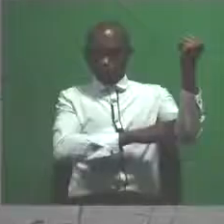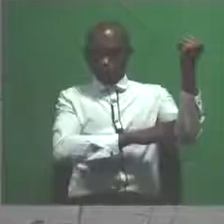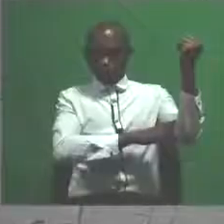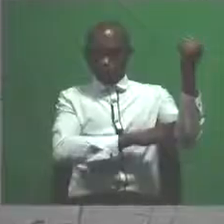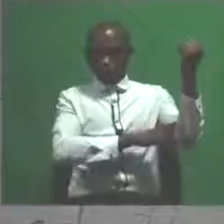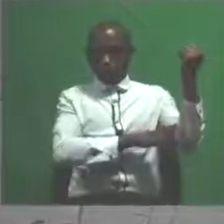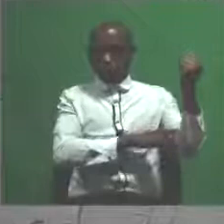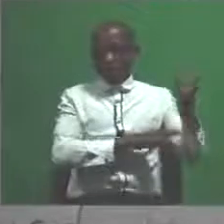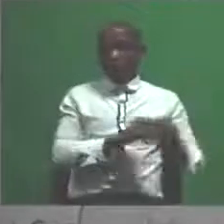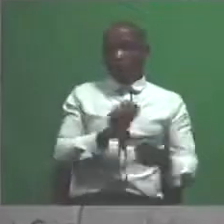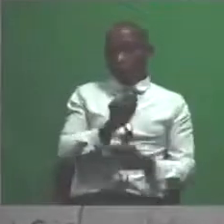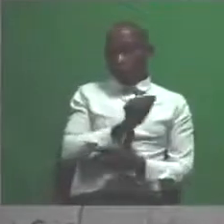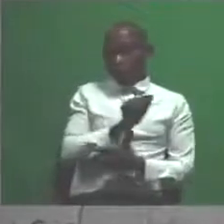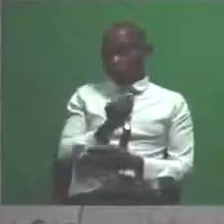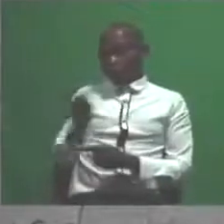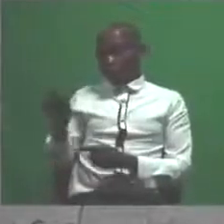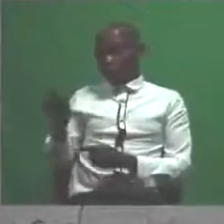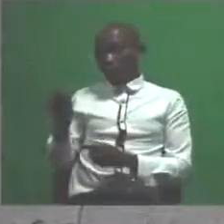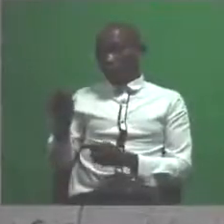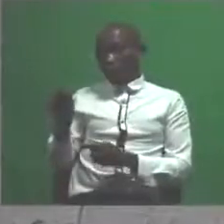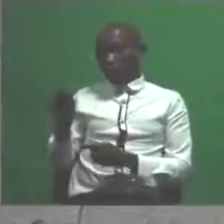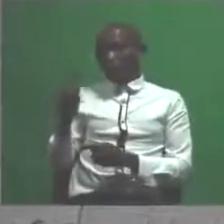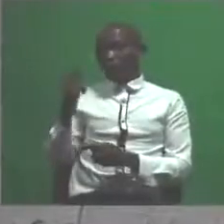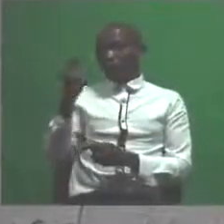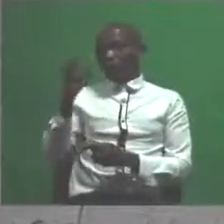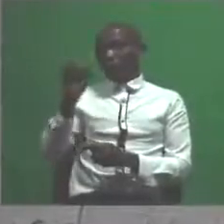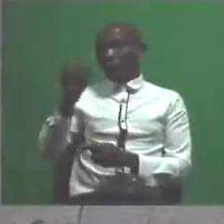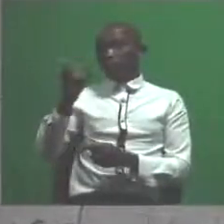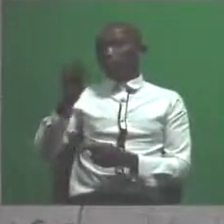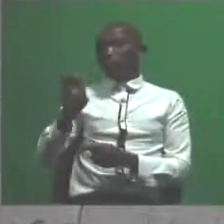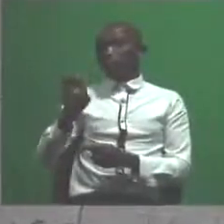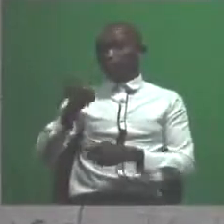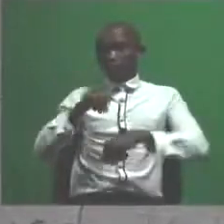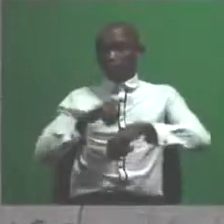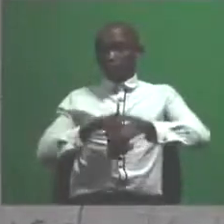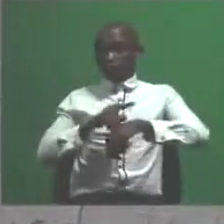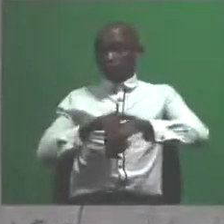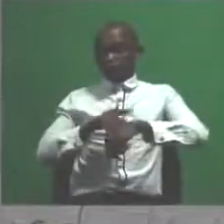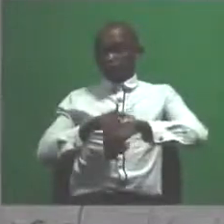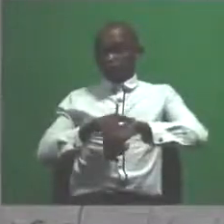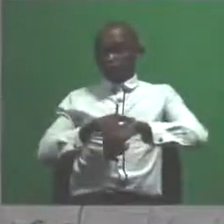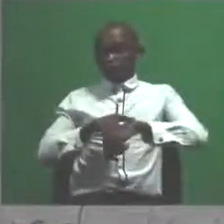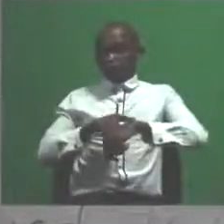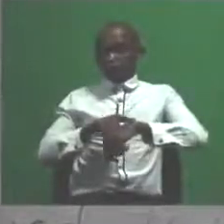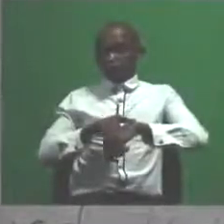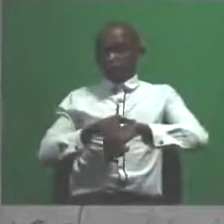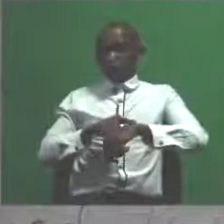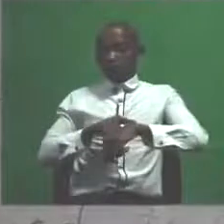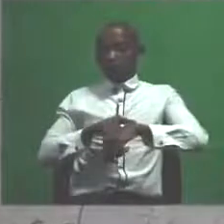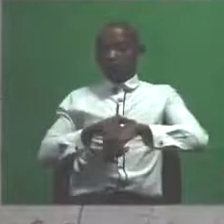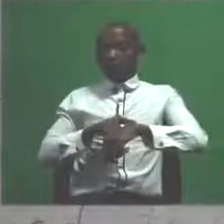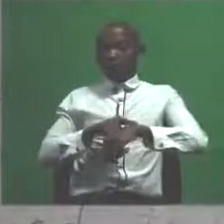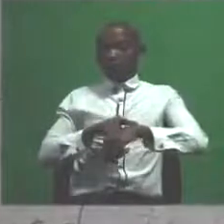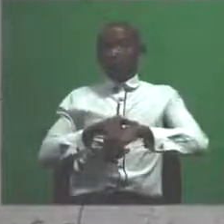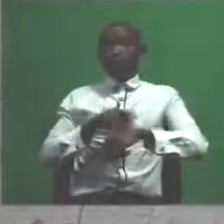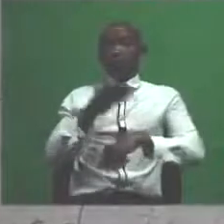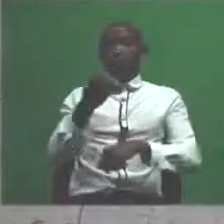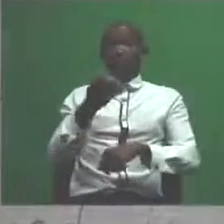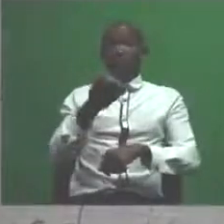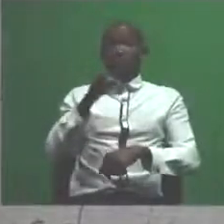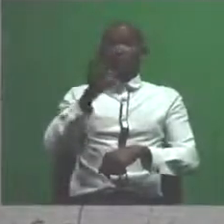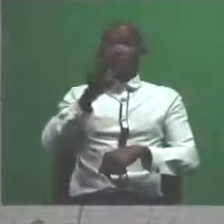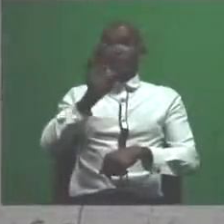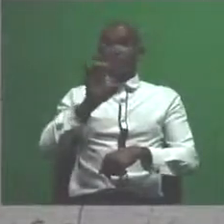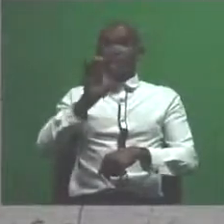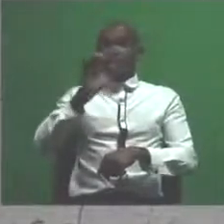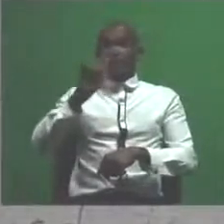And then this side is the time of reaction or reaction pathway, right? Therefore, here we have reactant. This